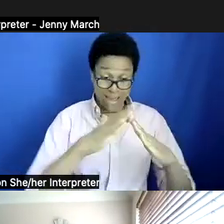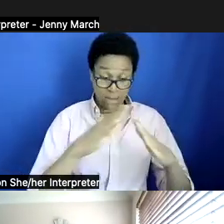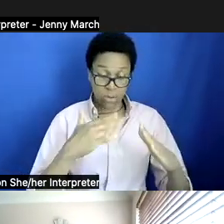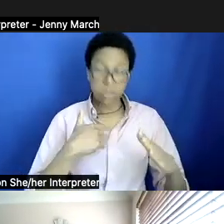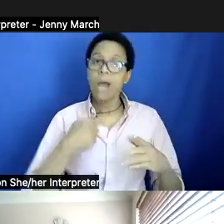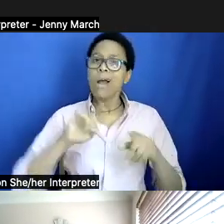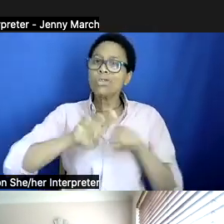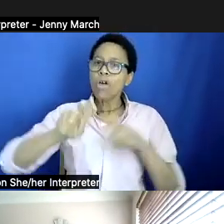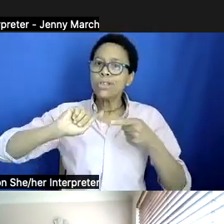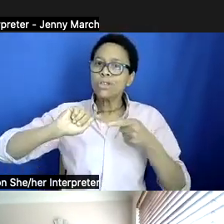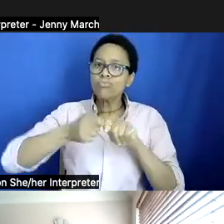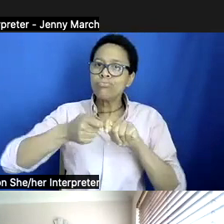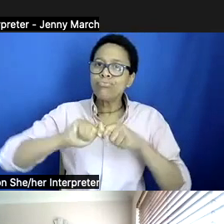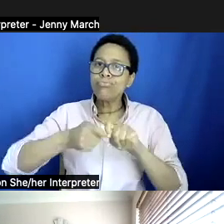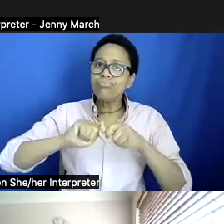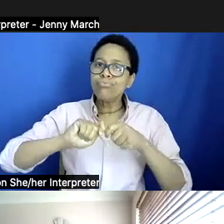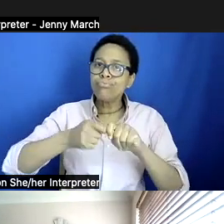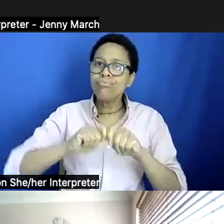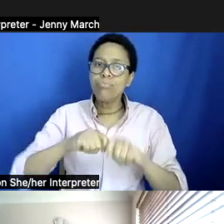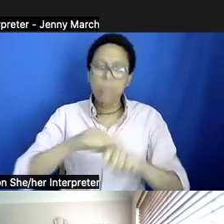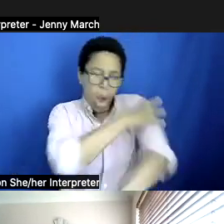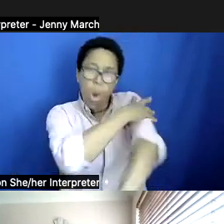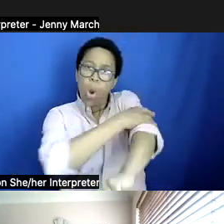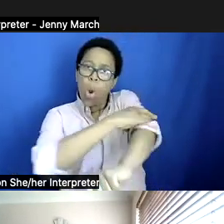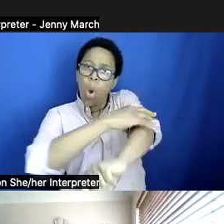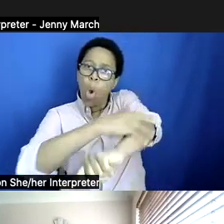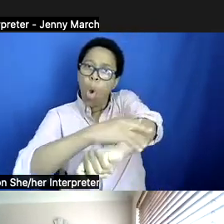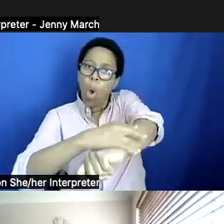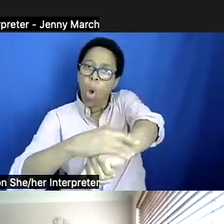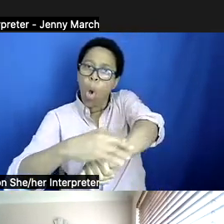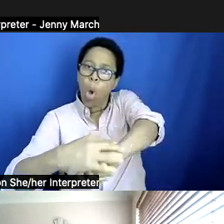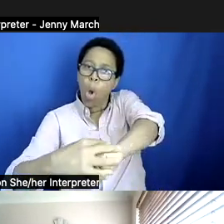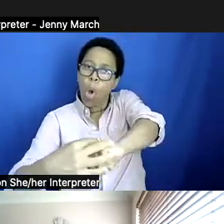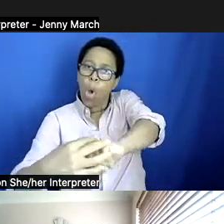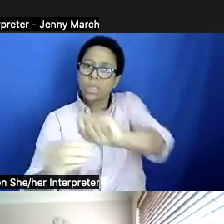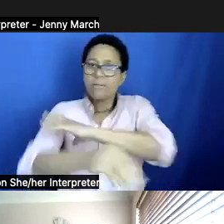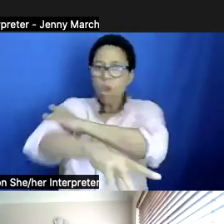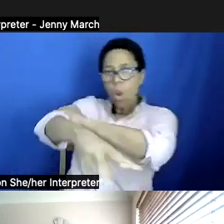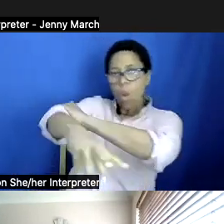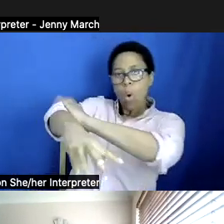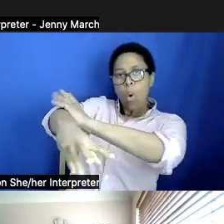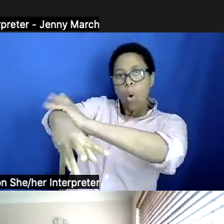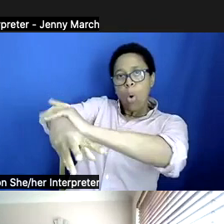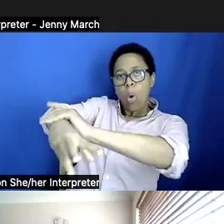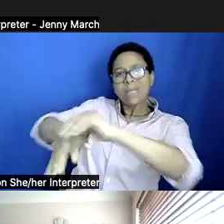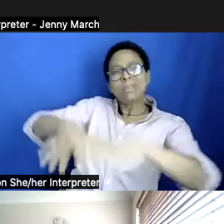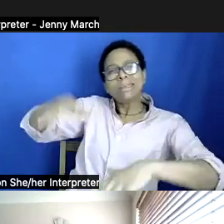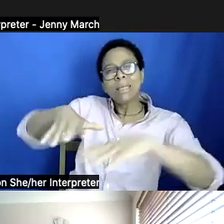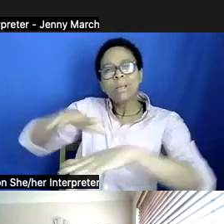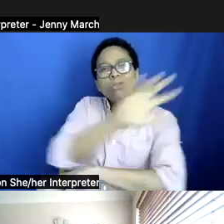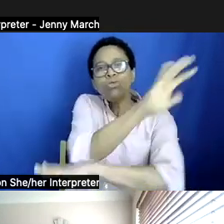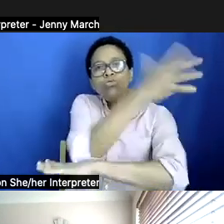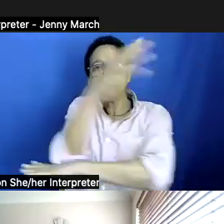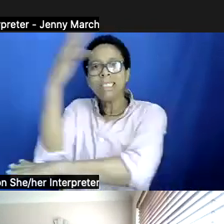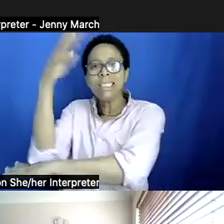Even though they were in a synthetic material, I tried to give them the feel of roots or trees and to try and connect them back